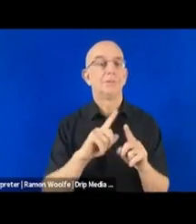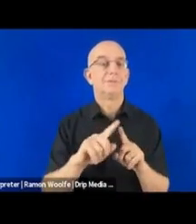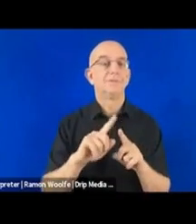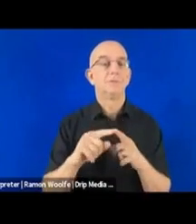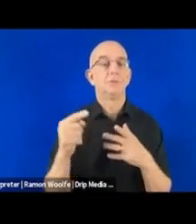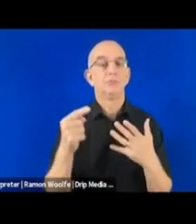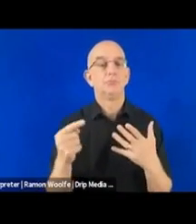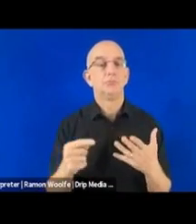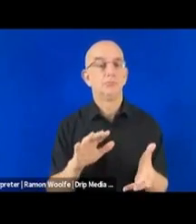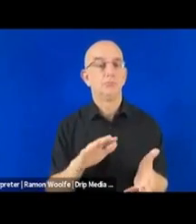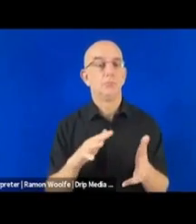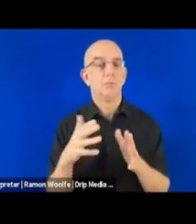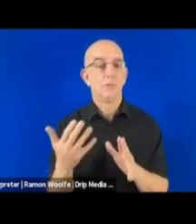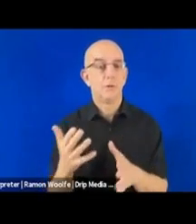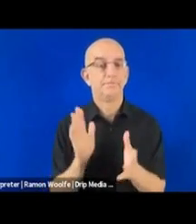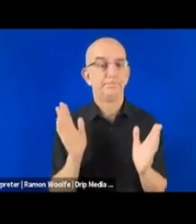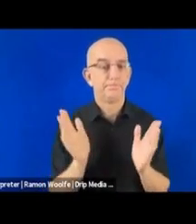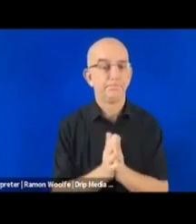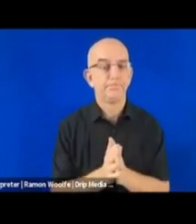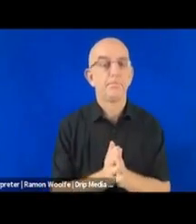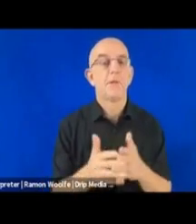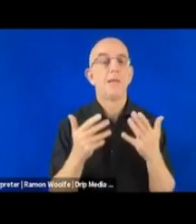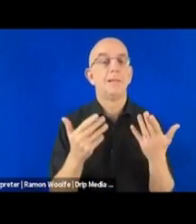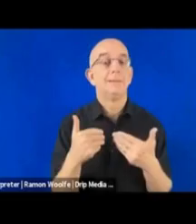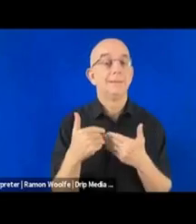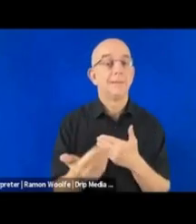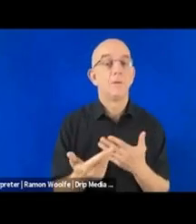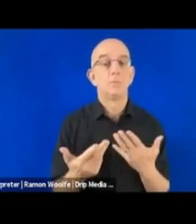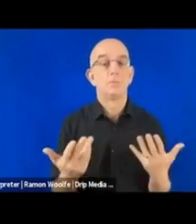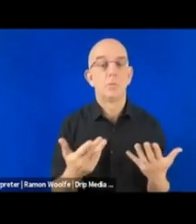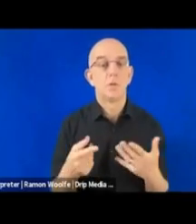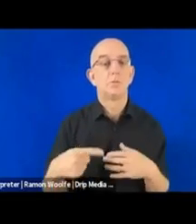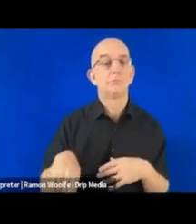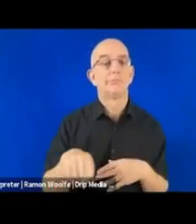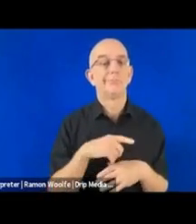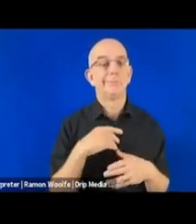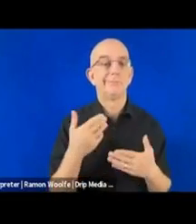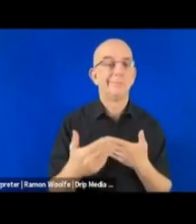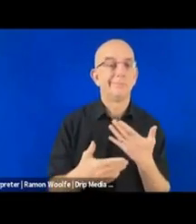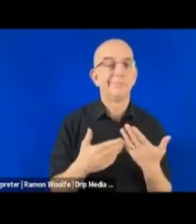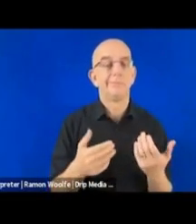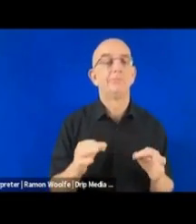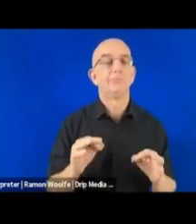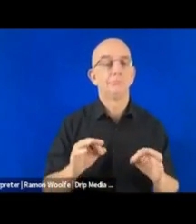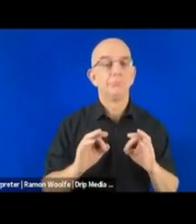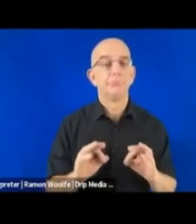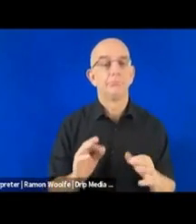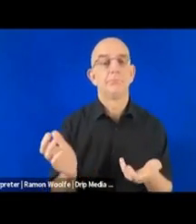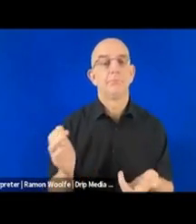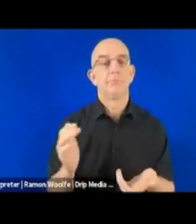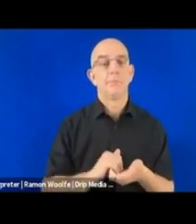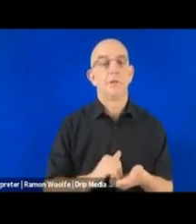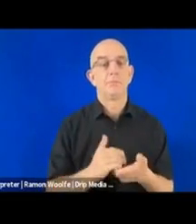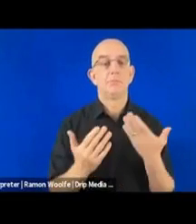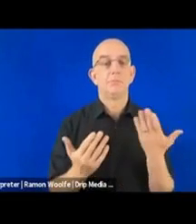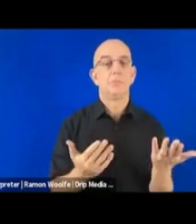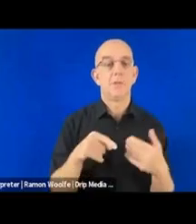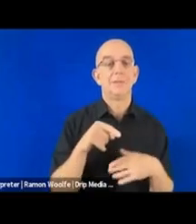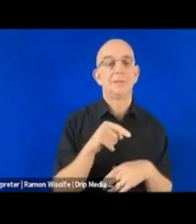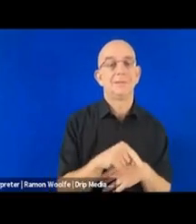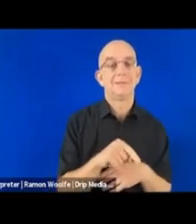of Gender, Community Development, and Social Welfare, but also Magomero College in partnership. So